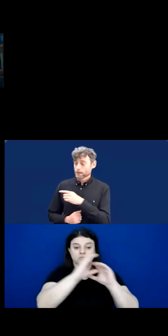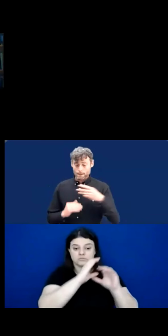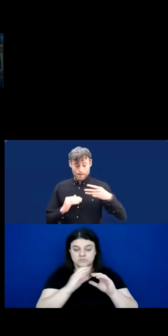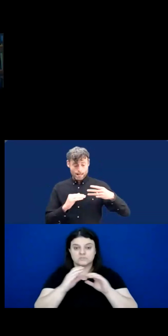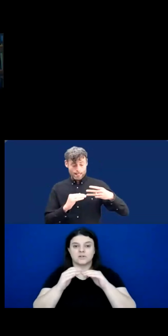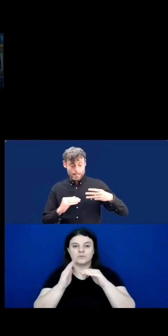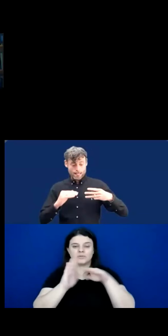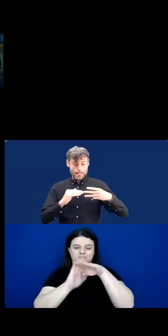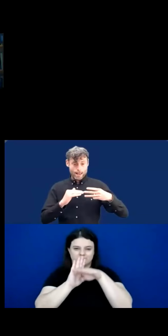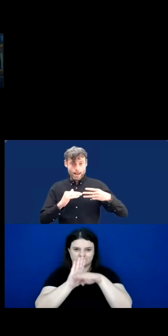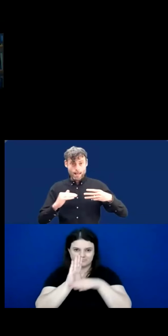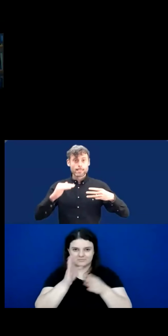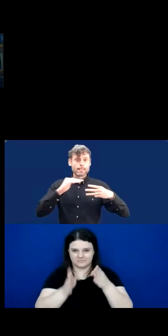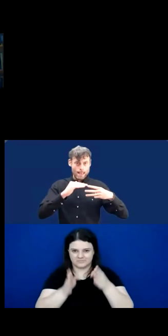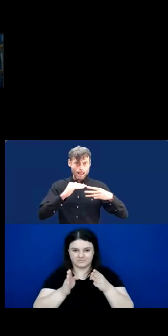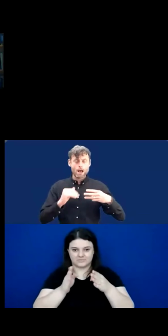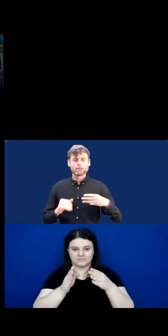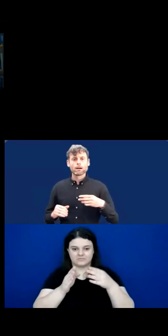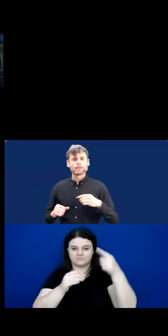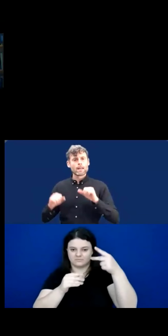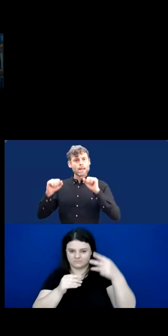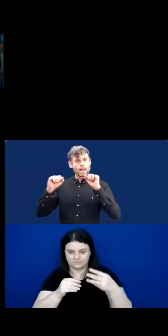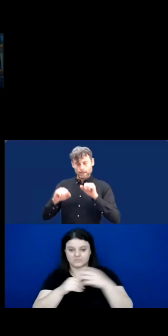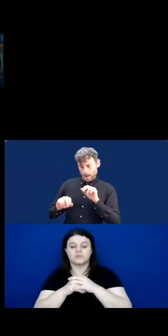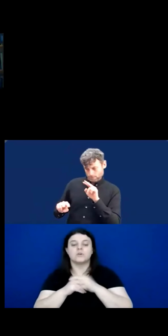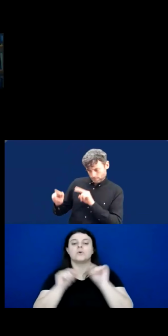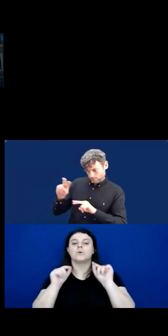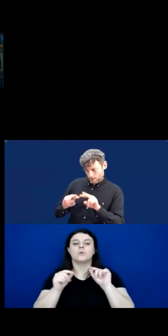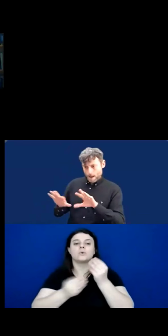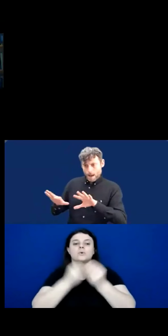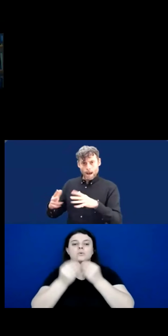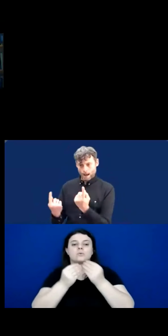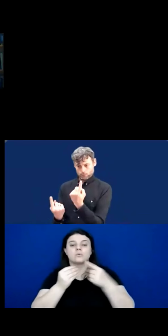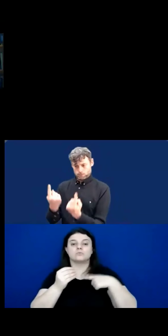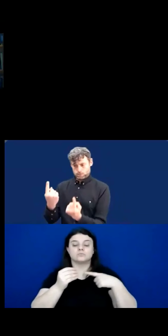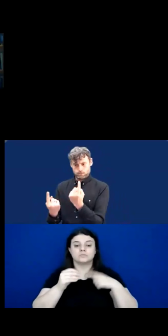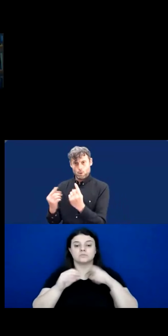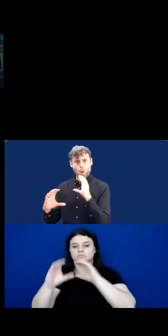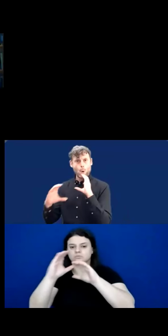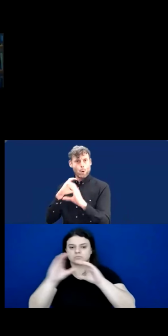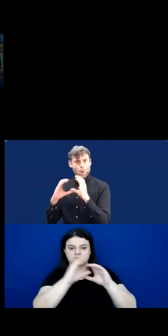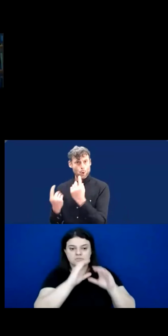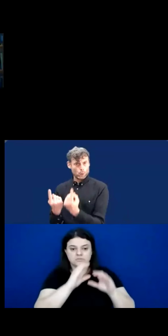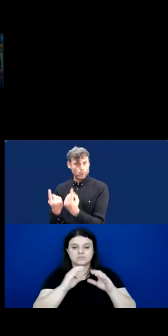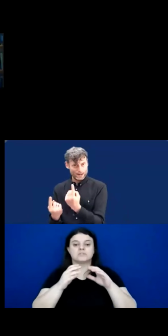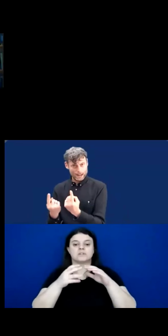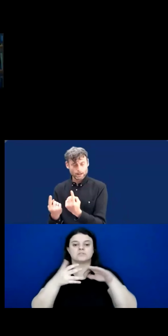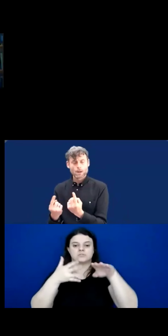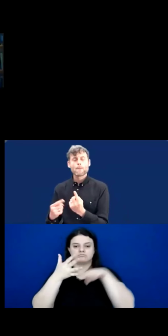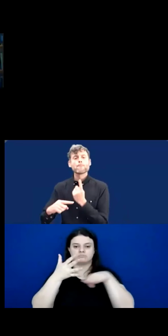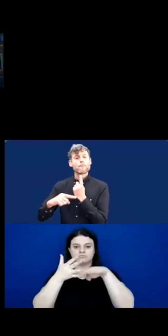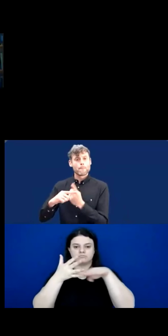not only to determine a diet's communication level, but also to